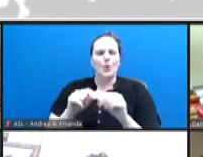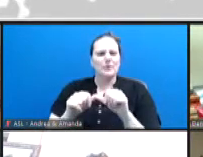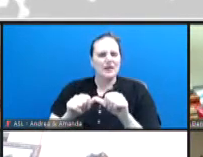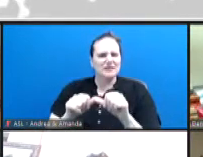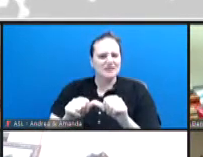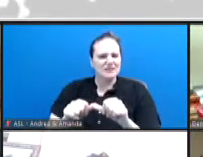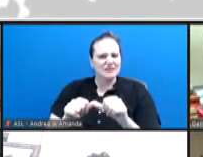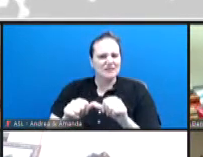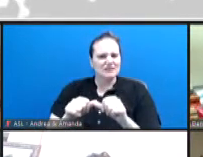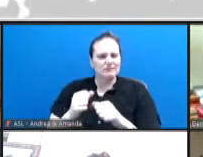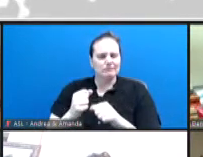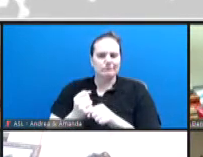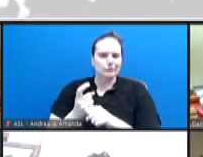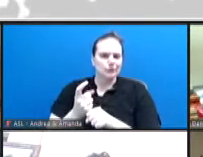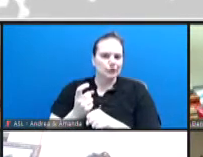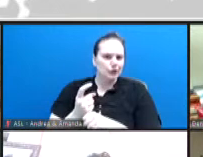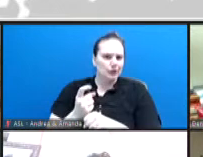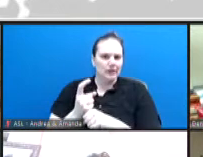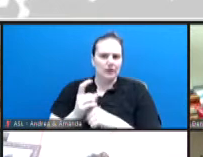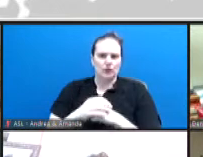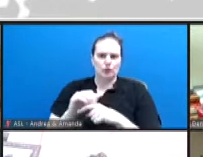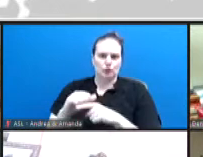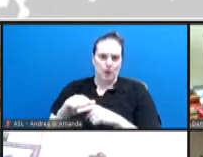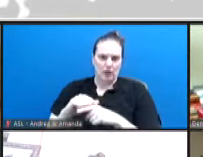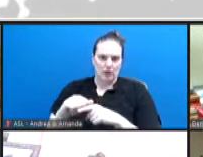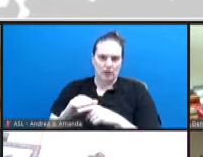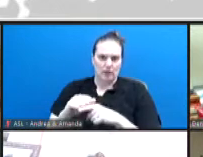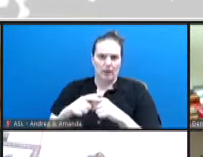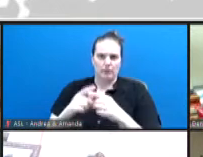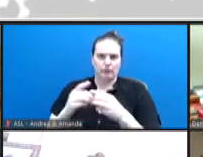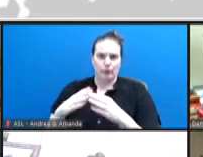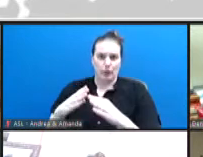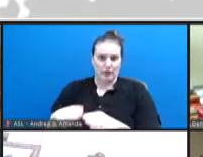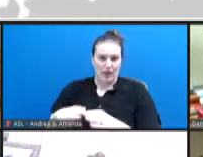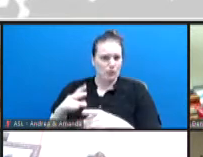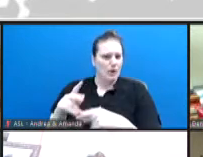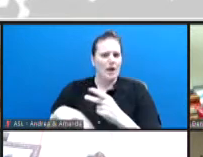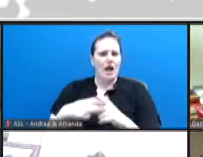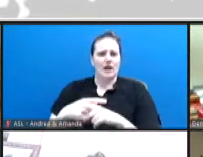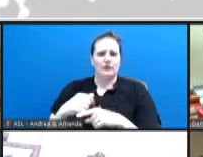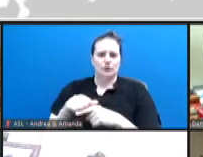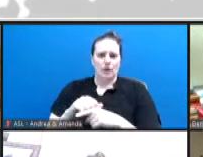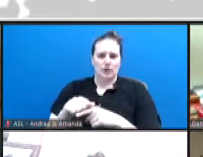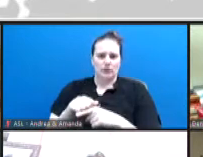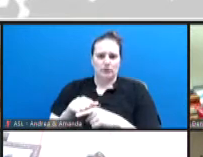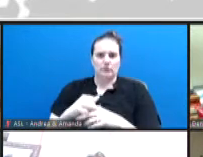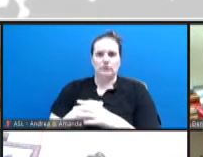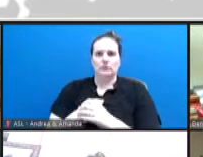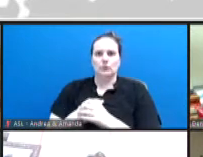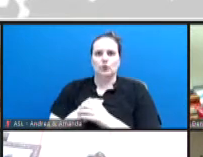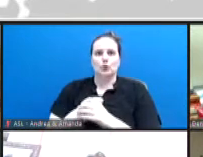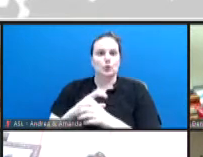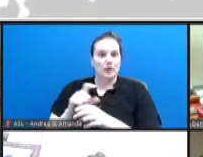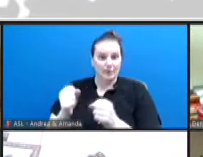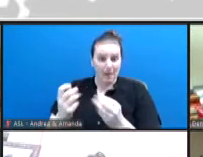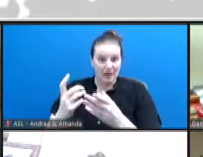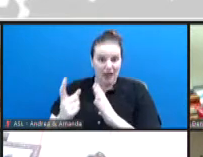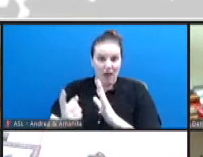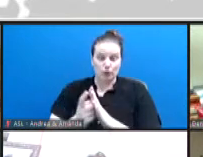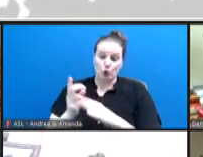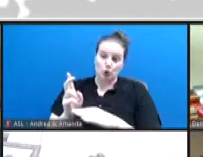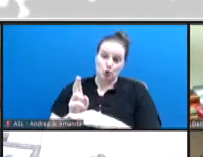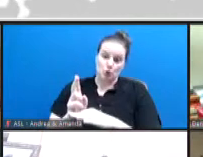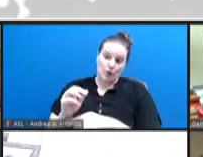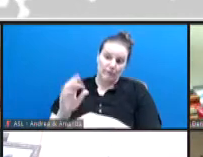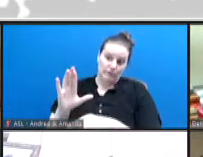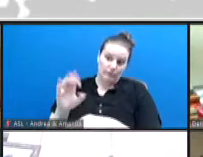kind of yearly training, but it's broken down by type of training. So you need so many hours of use of force training over a